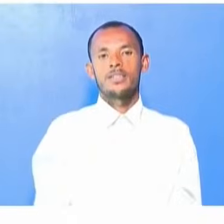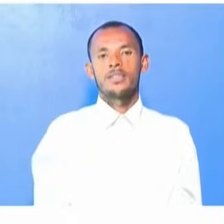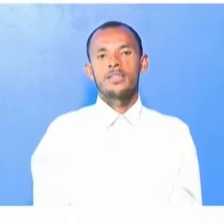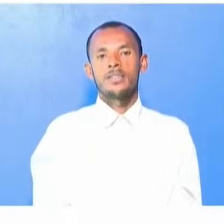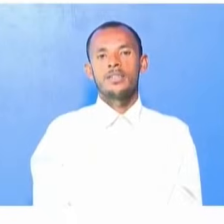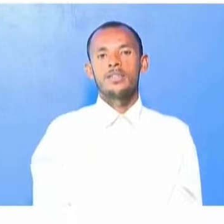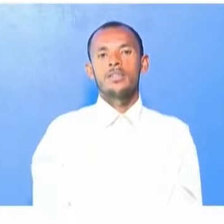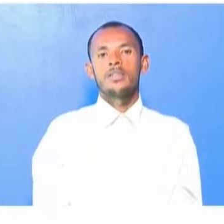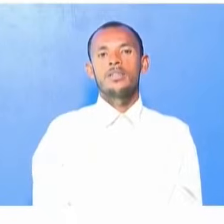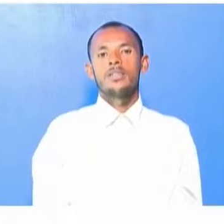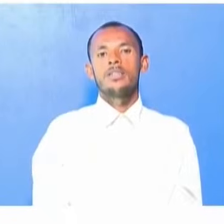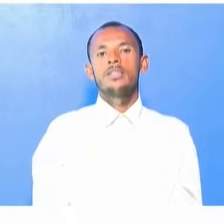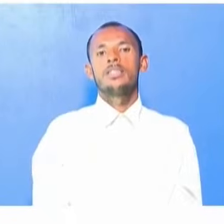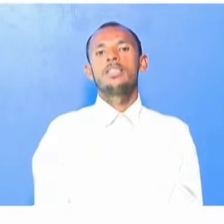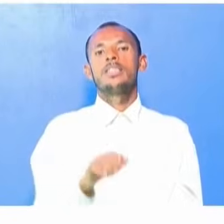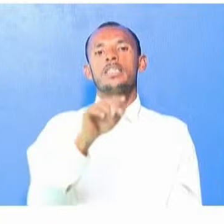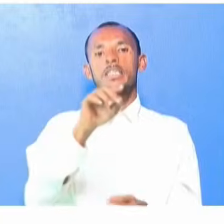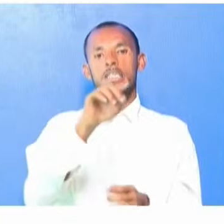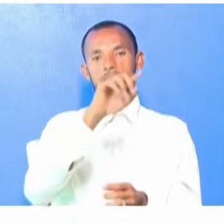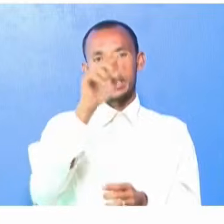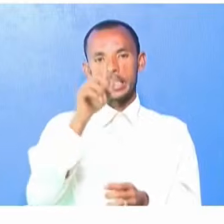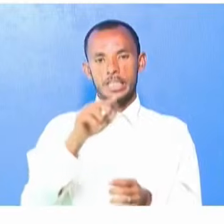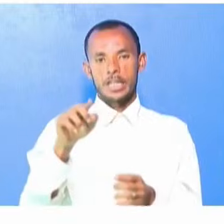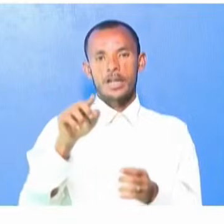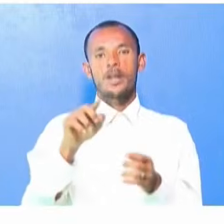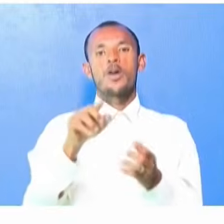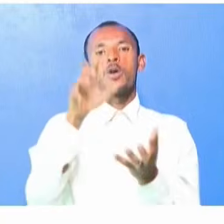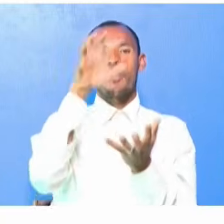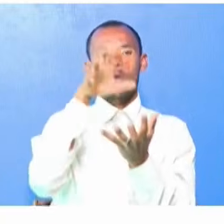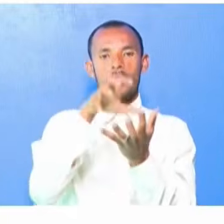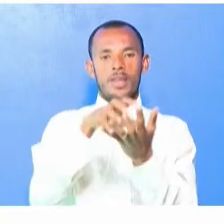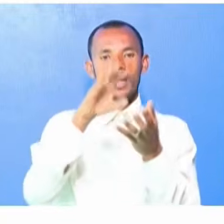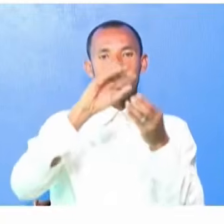We said the set of integer contains the numbers